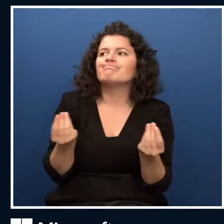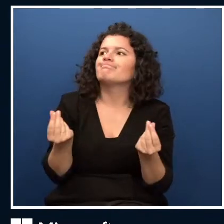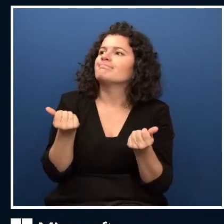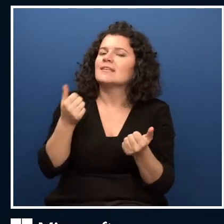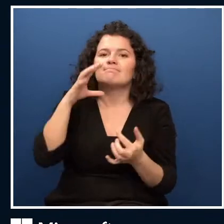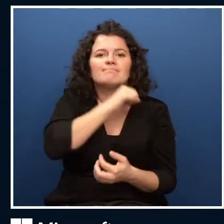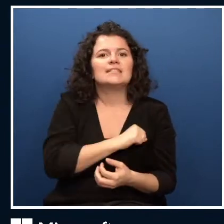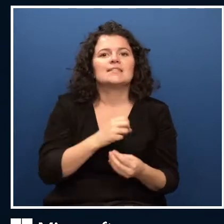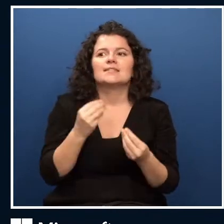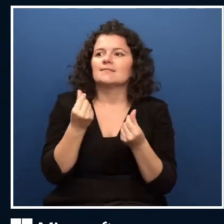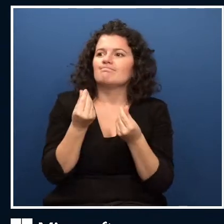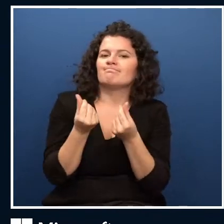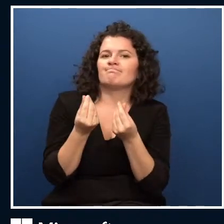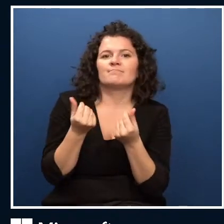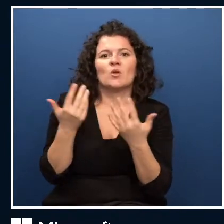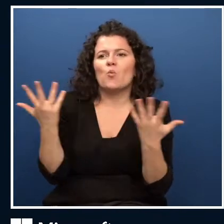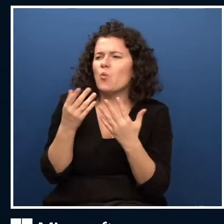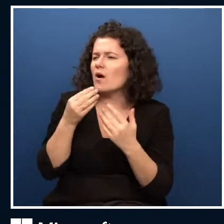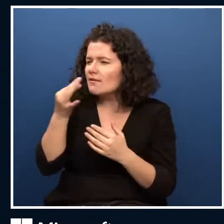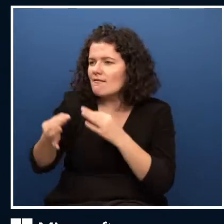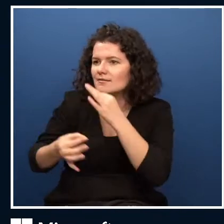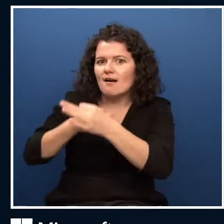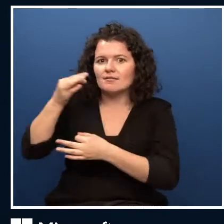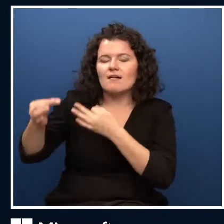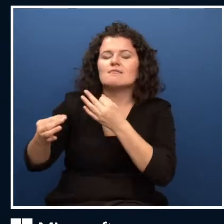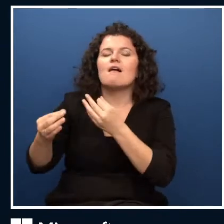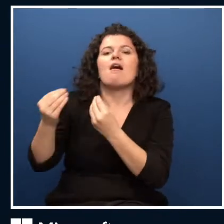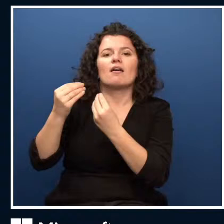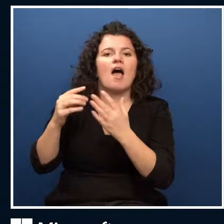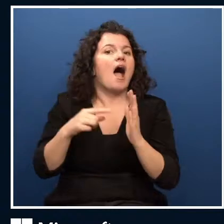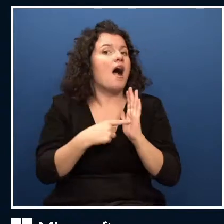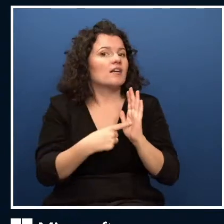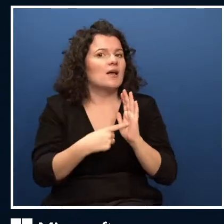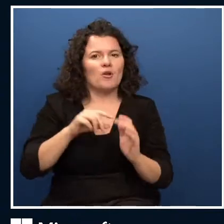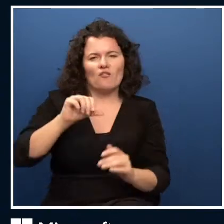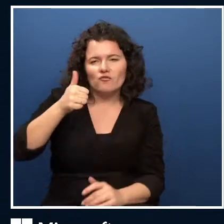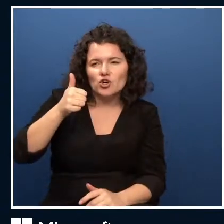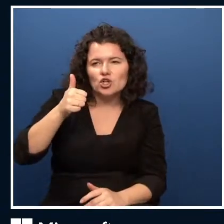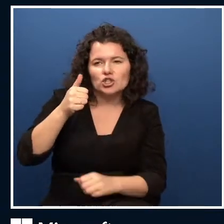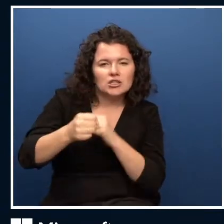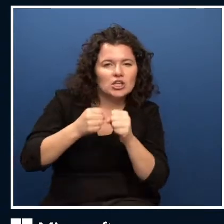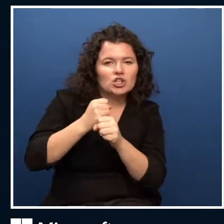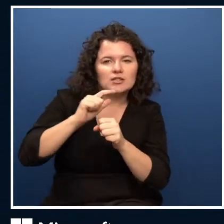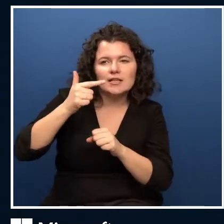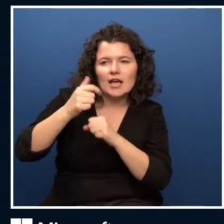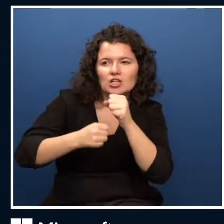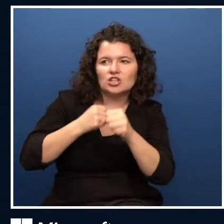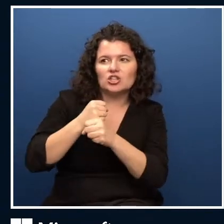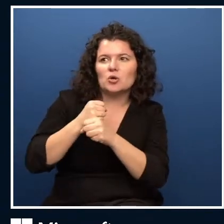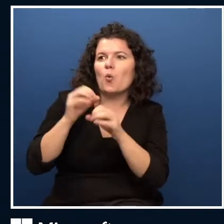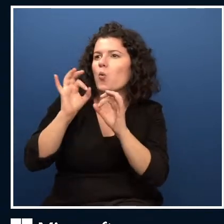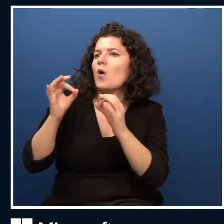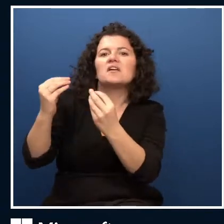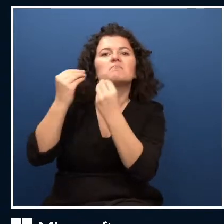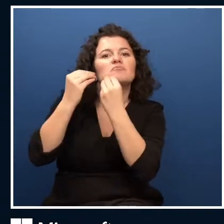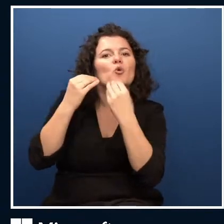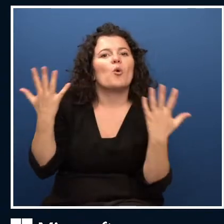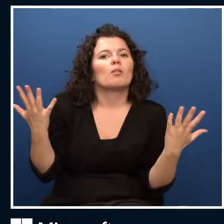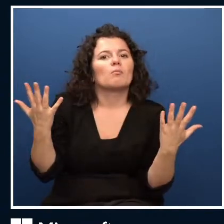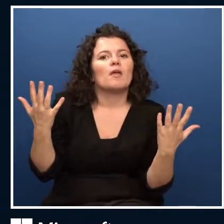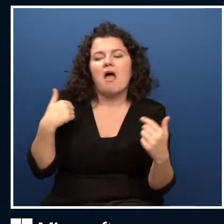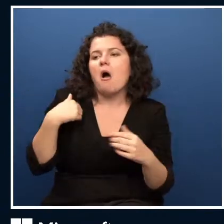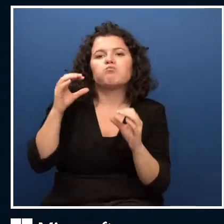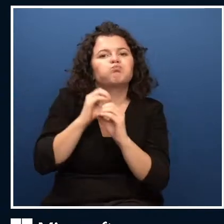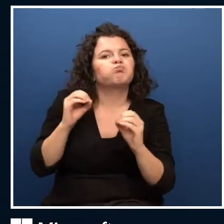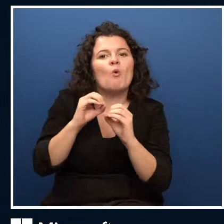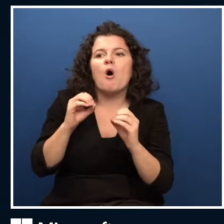in the first year, second year, I was advised this, I didn't quite do it, but actually this is a good idea. So, sometimes, sometimes listen to your